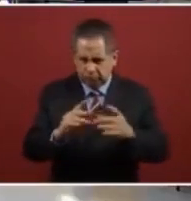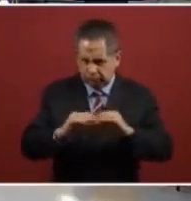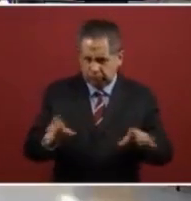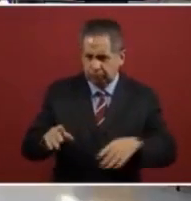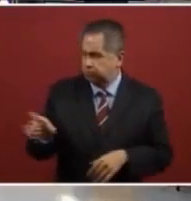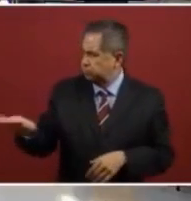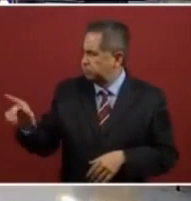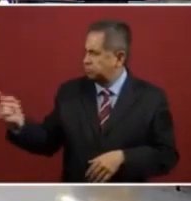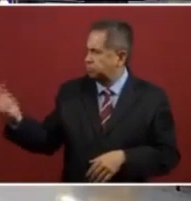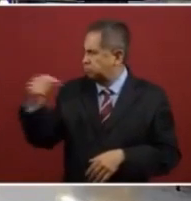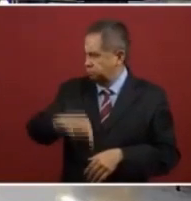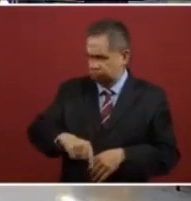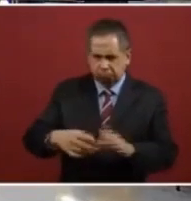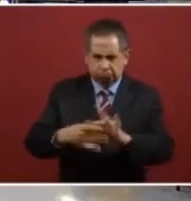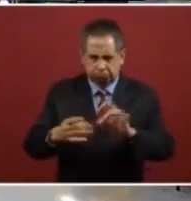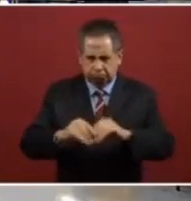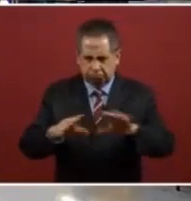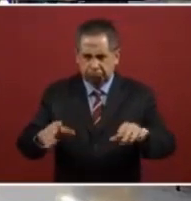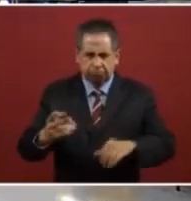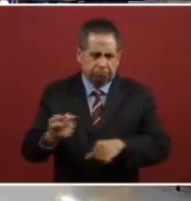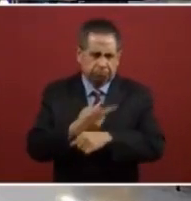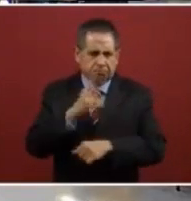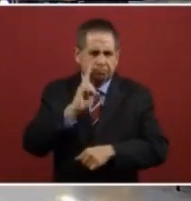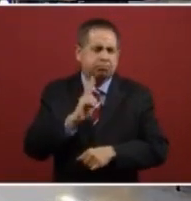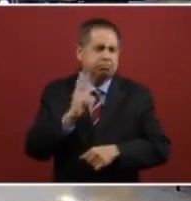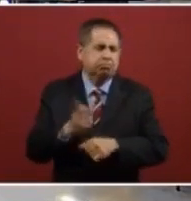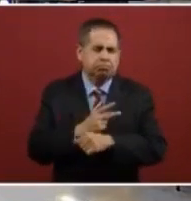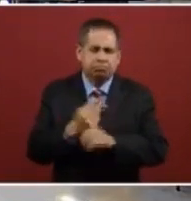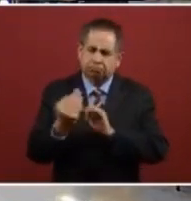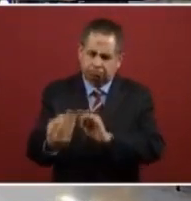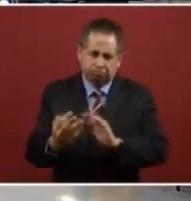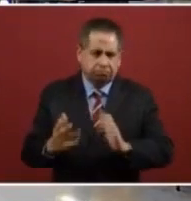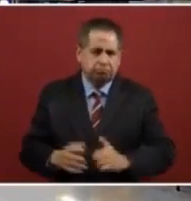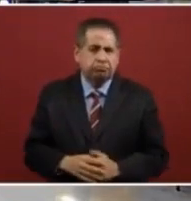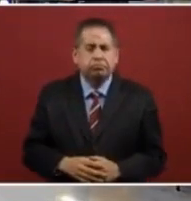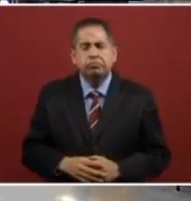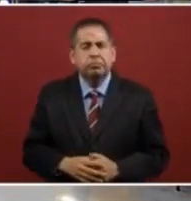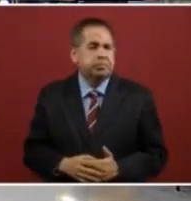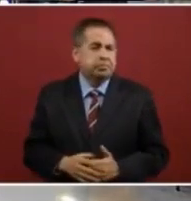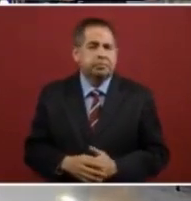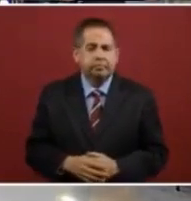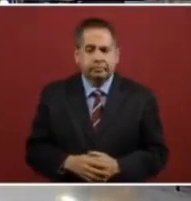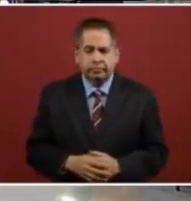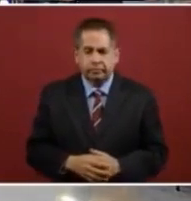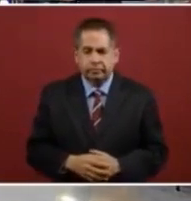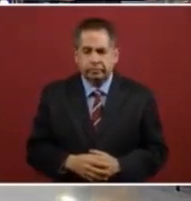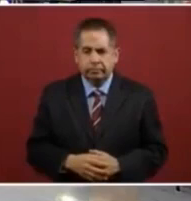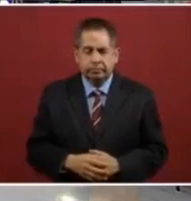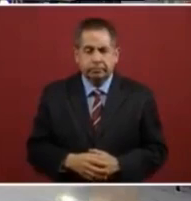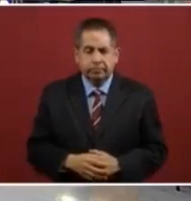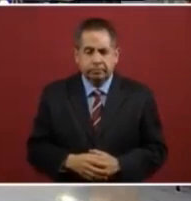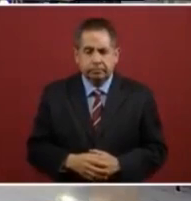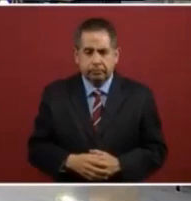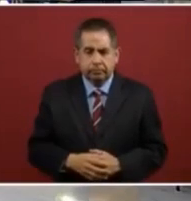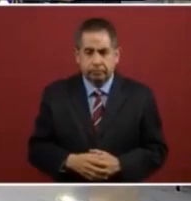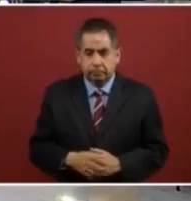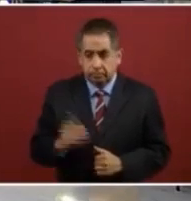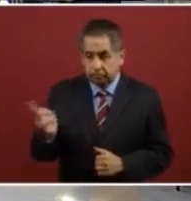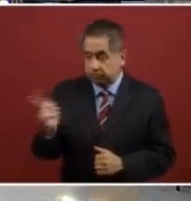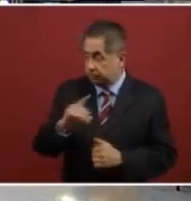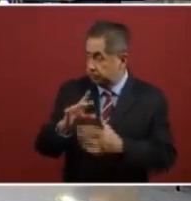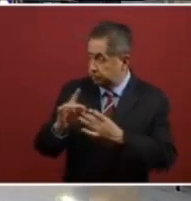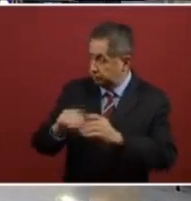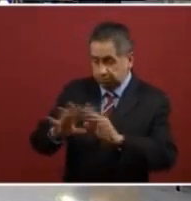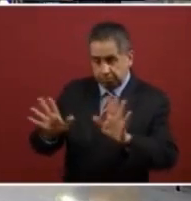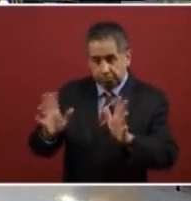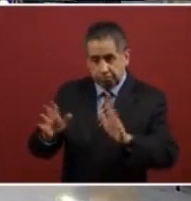the que venga aquí. for her to come and Mande. explain here. Come here and explain why Ya hay she una did it. explicación. He's